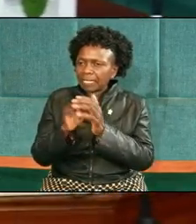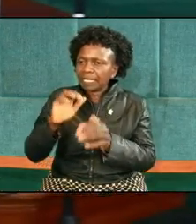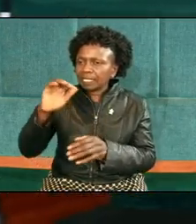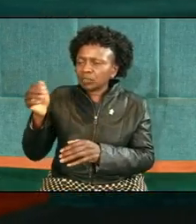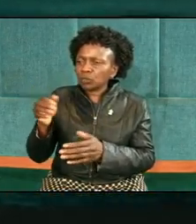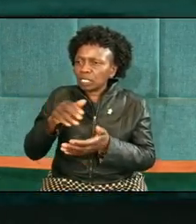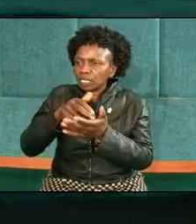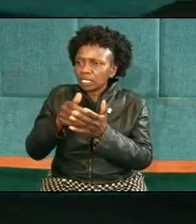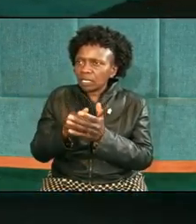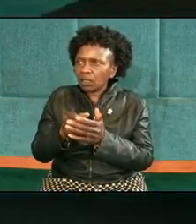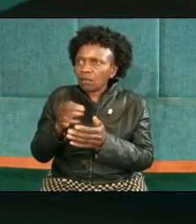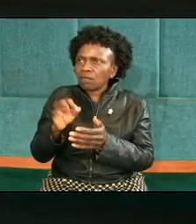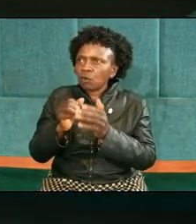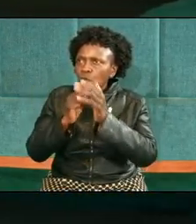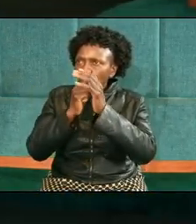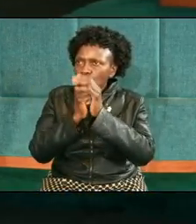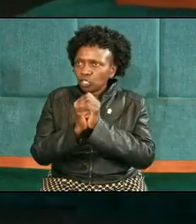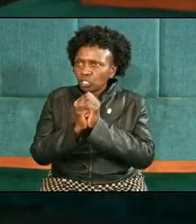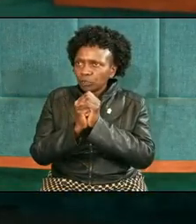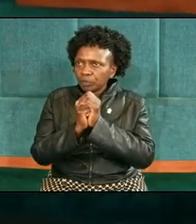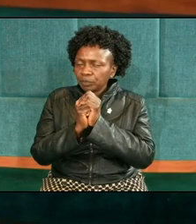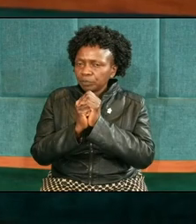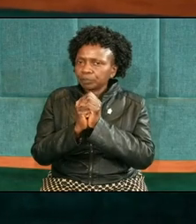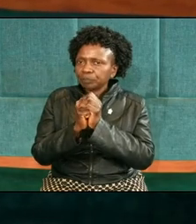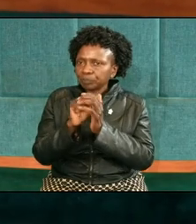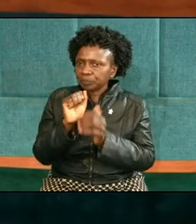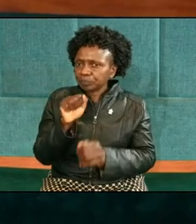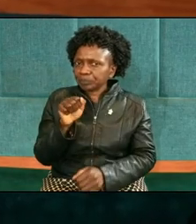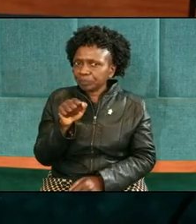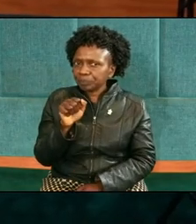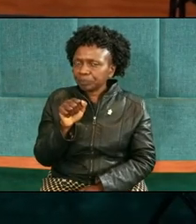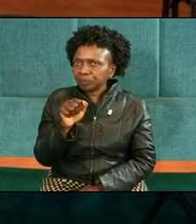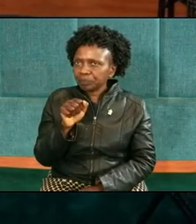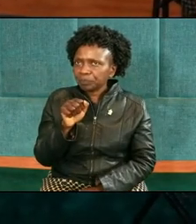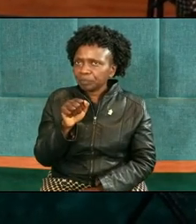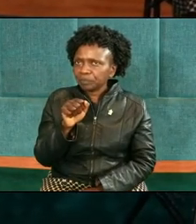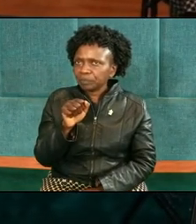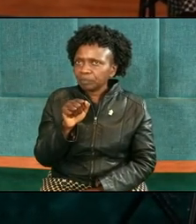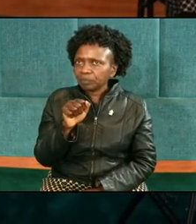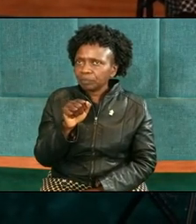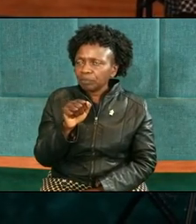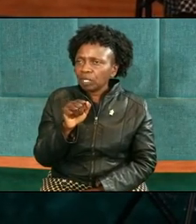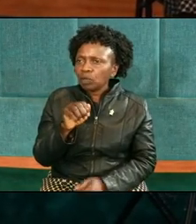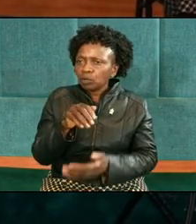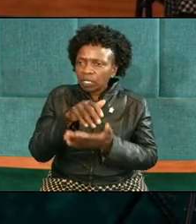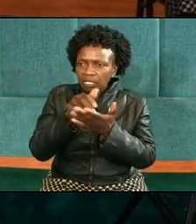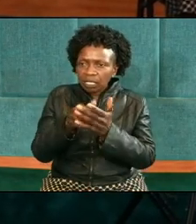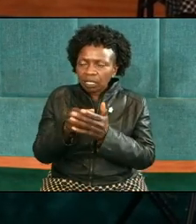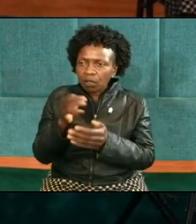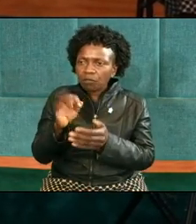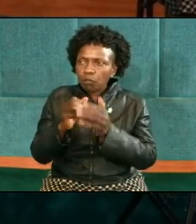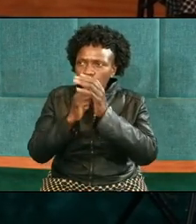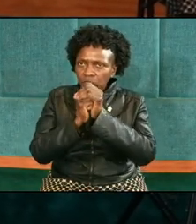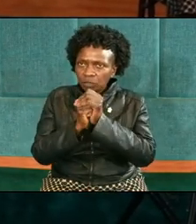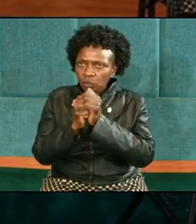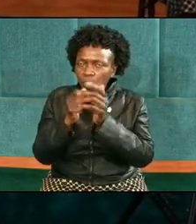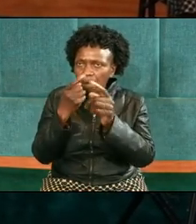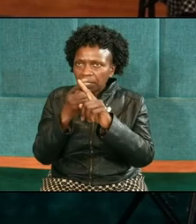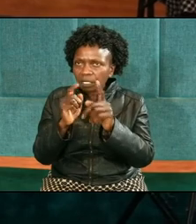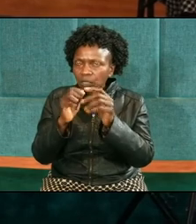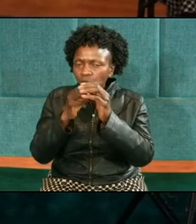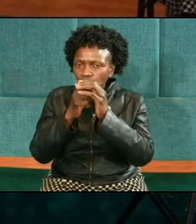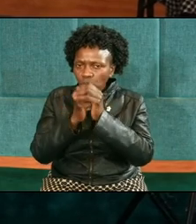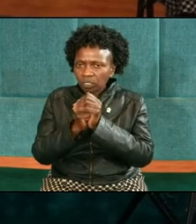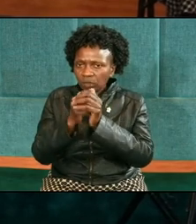of worship. Yep, that must catch your attention. It was a center of worship. But it is a center